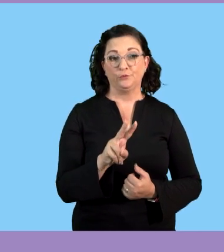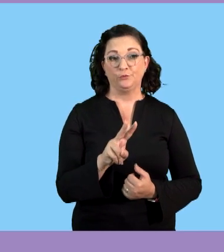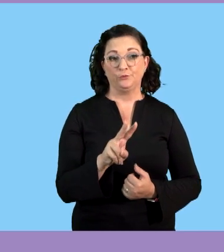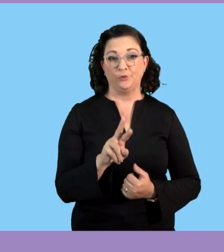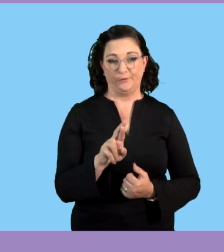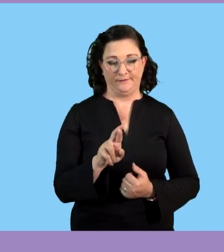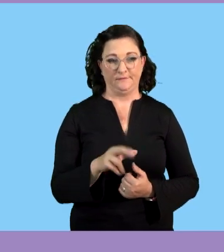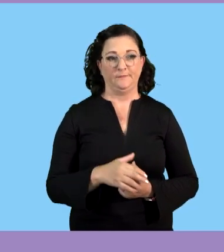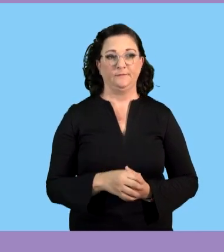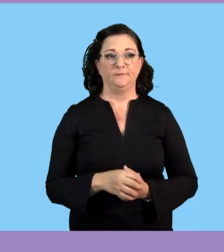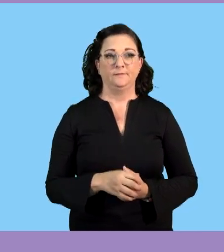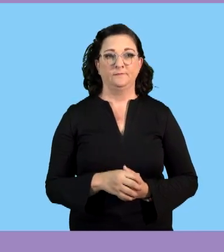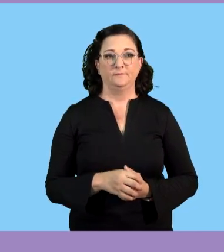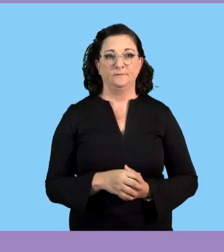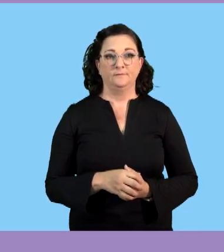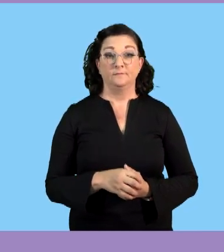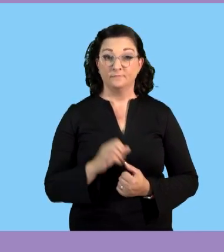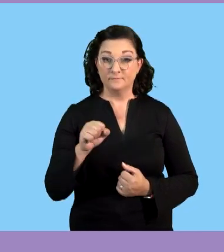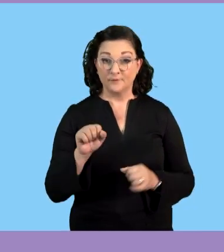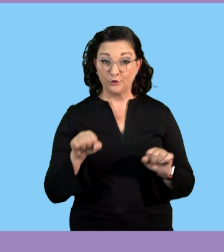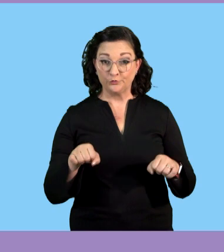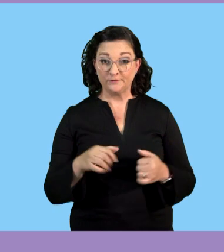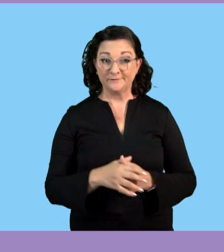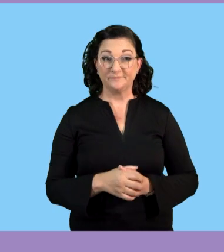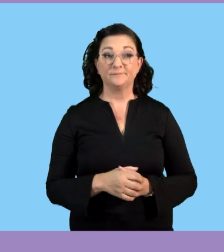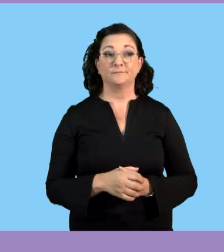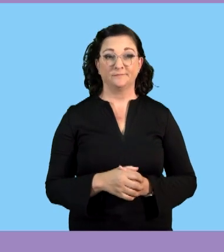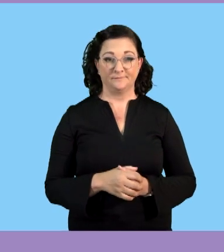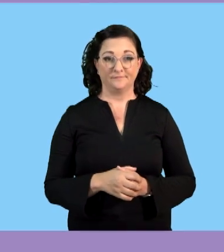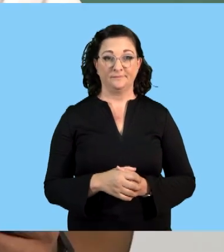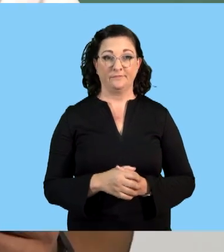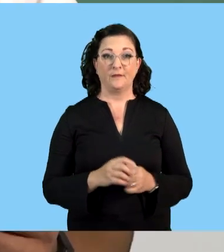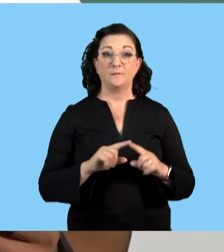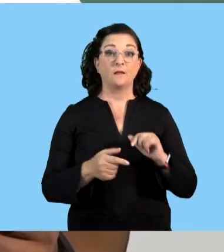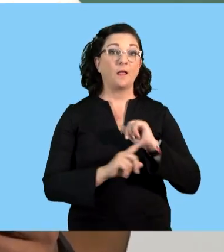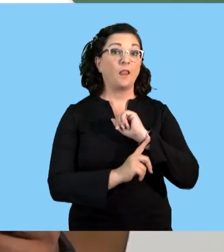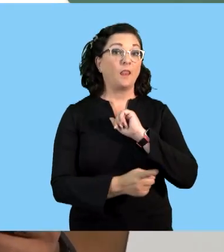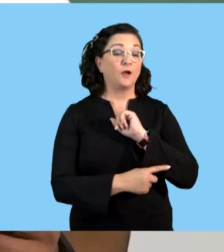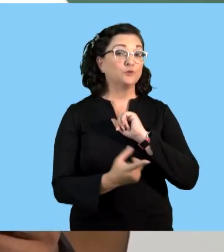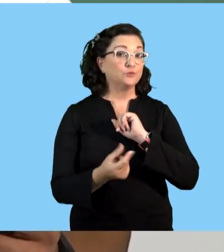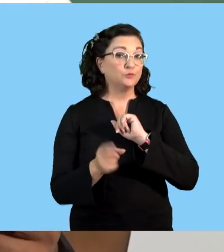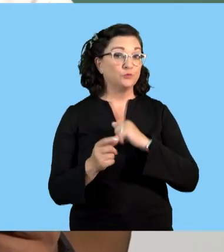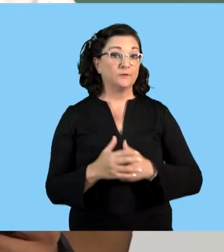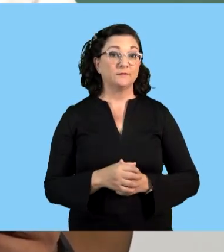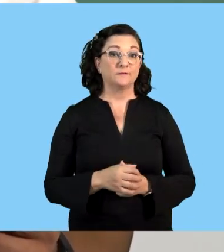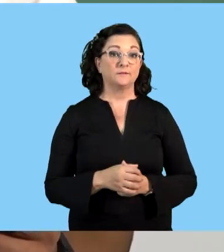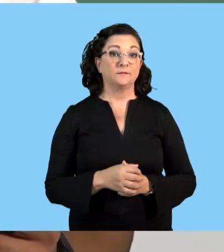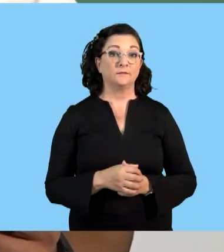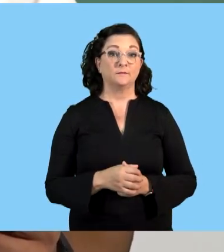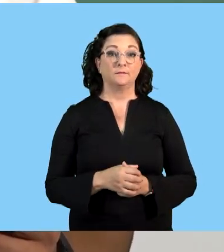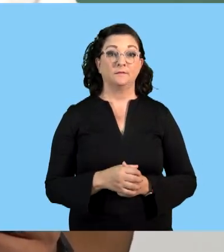155,142 rands. Do you agree? Yes. And the last thing that we need to do is